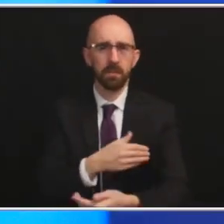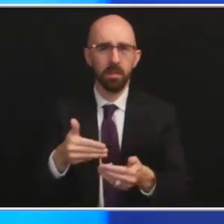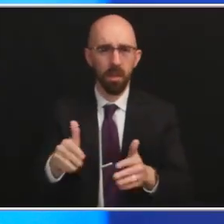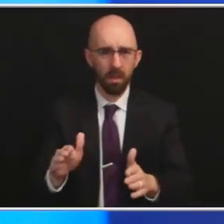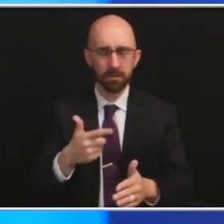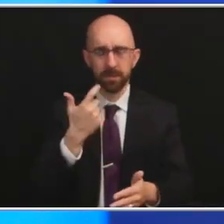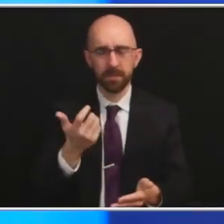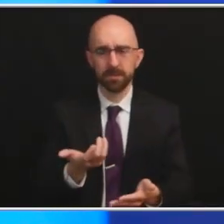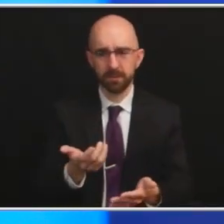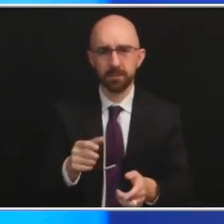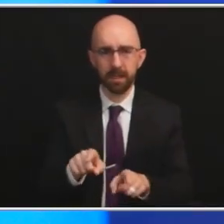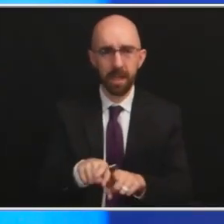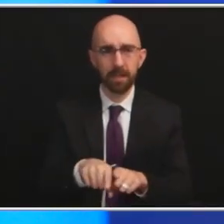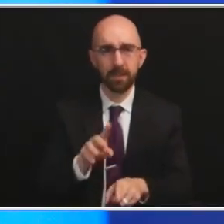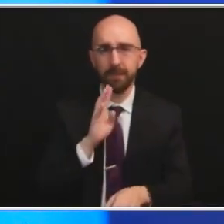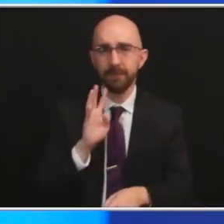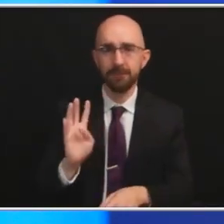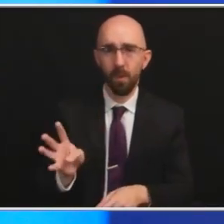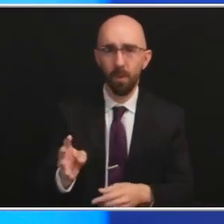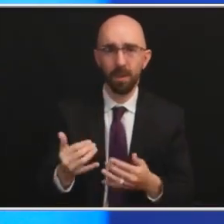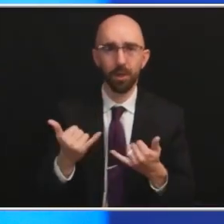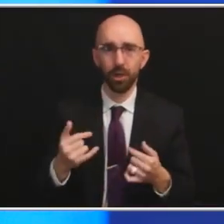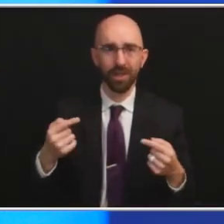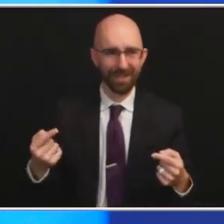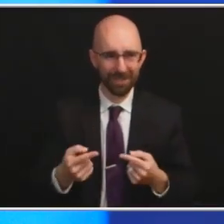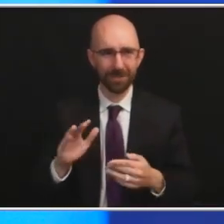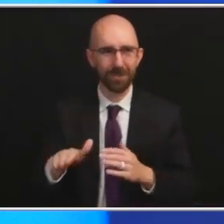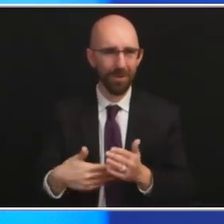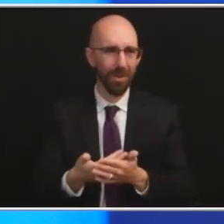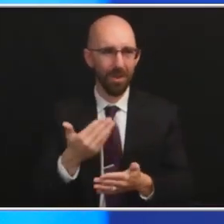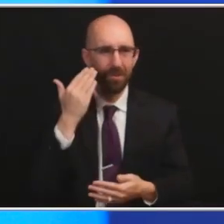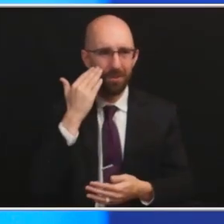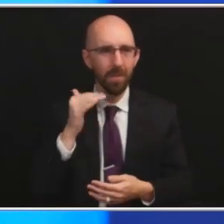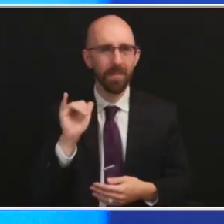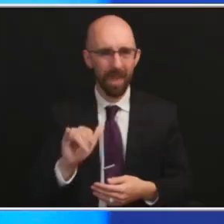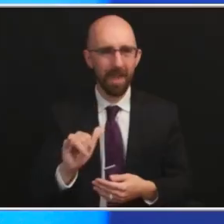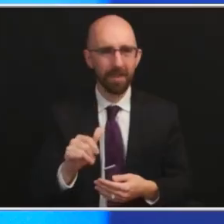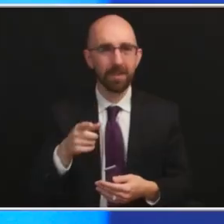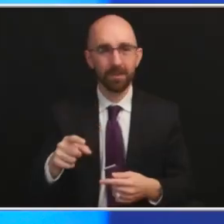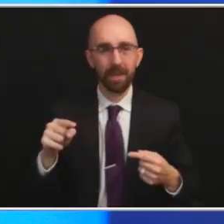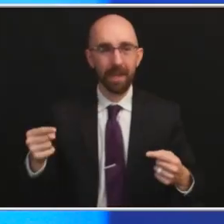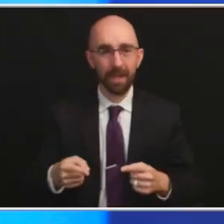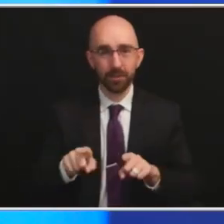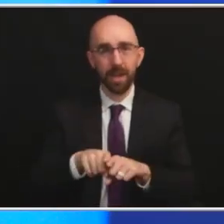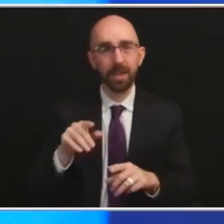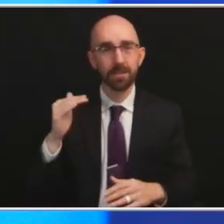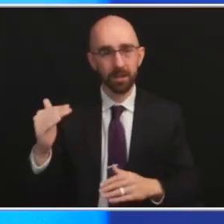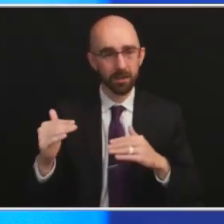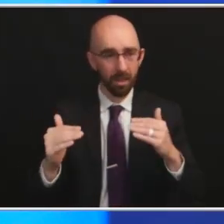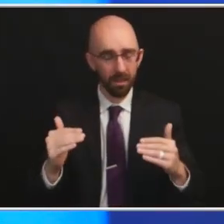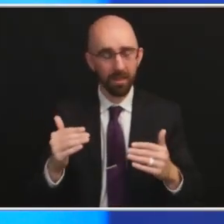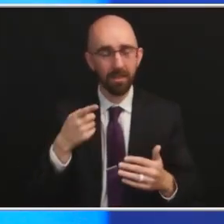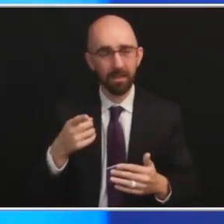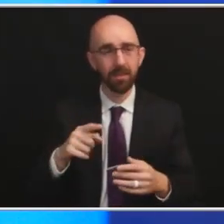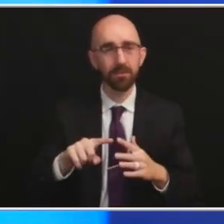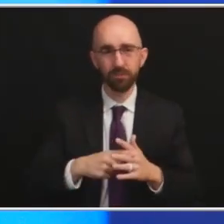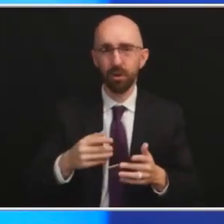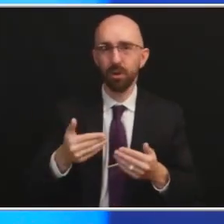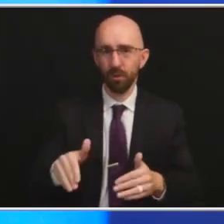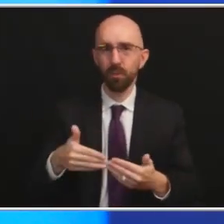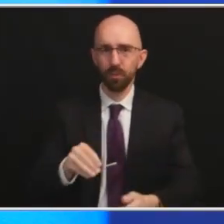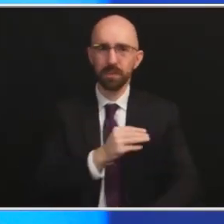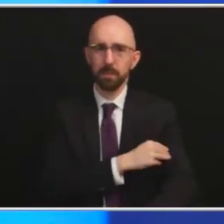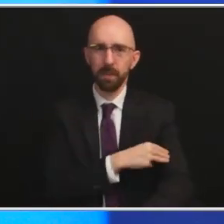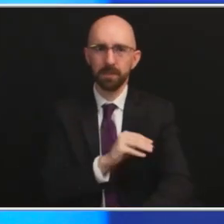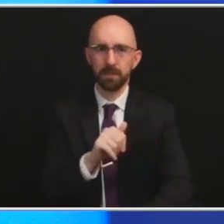a 40-year-old who's currently injured, we all know that if you get injured as an adult, you start losing muscle mass fast, and muscle